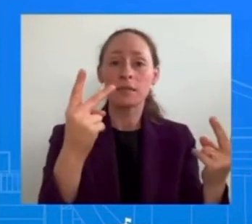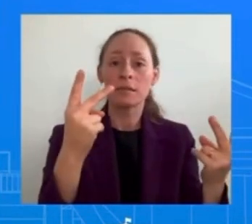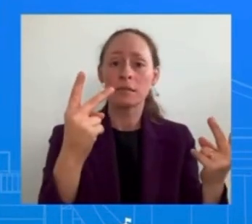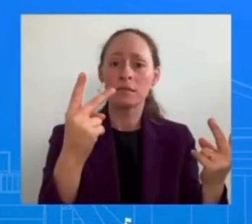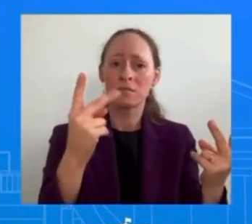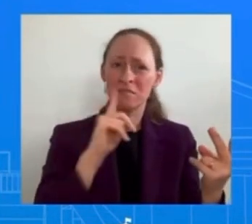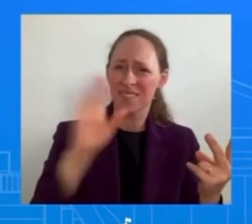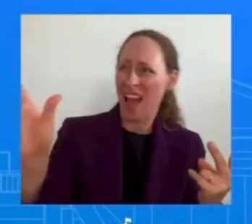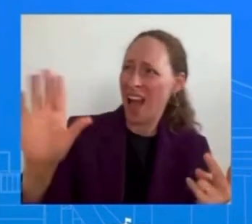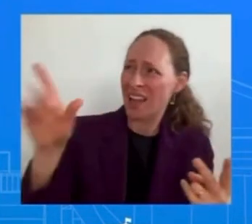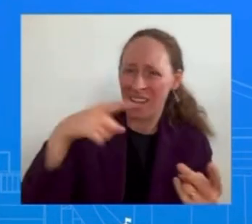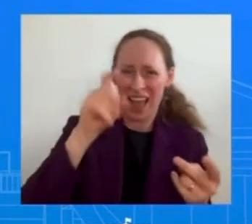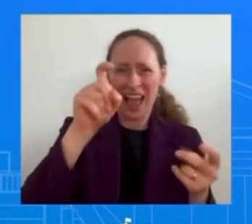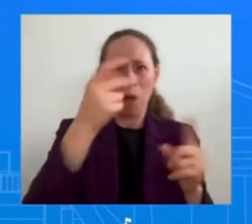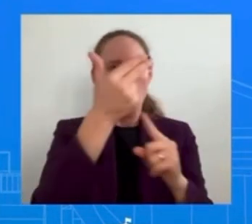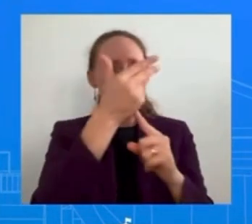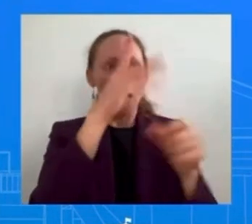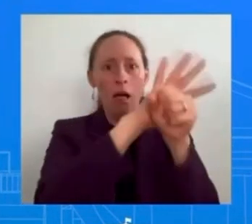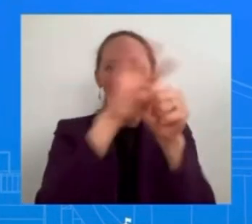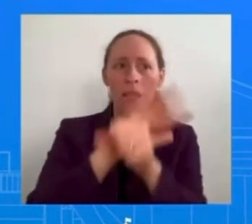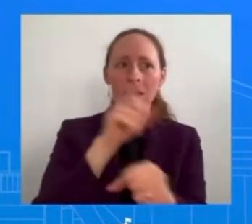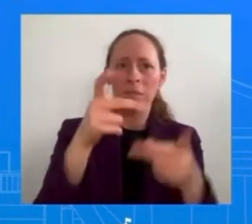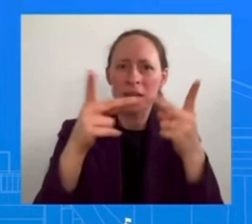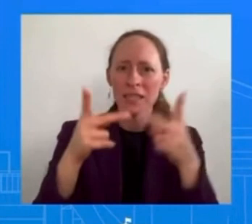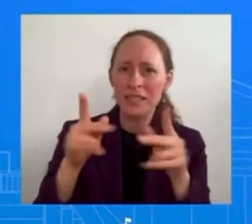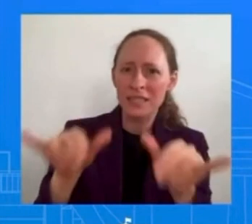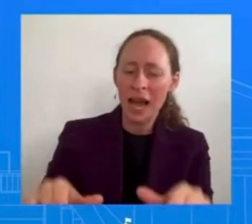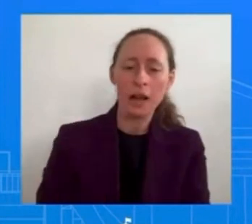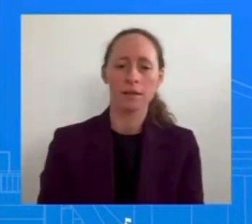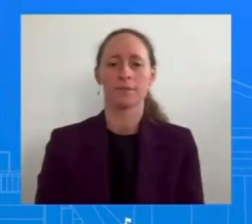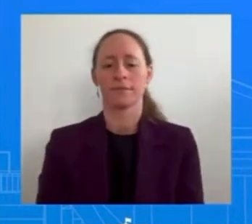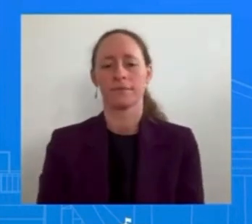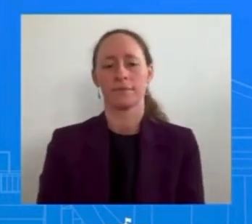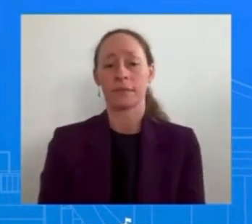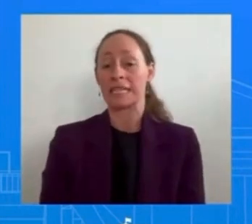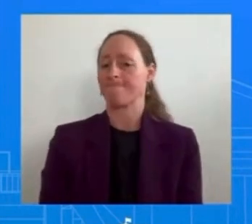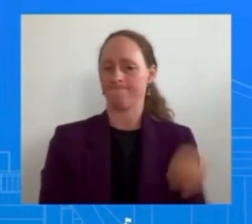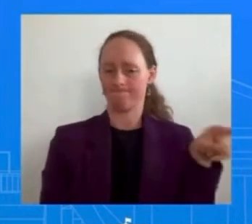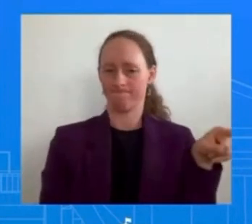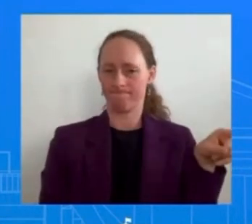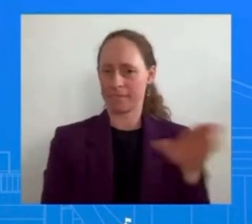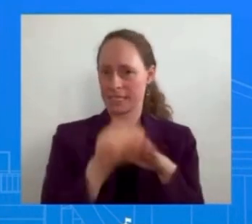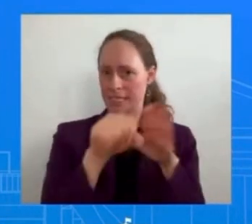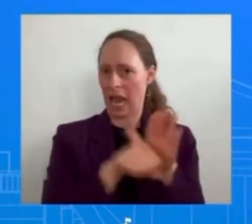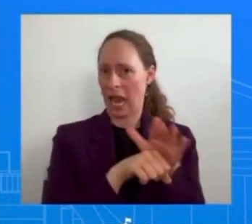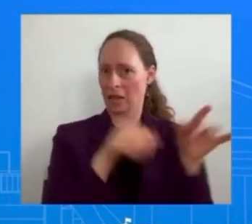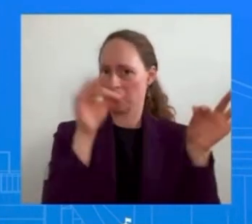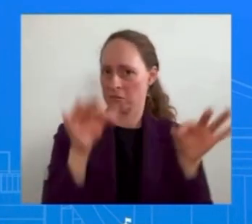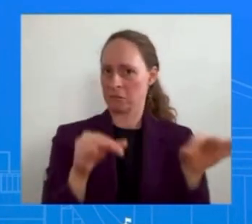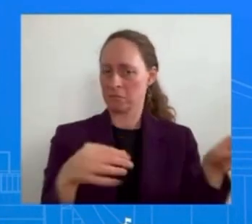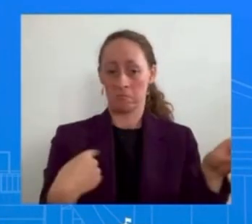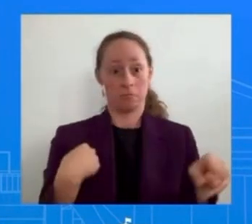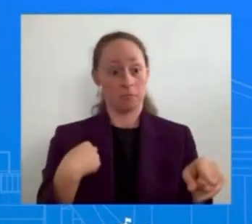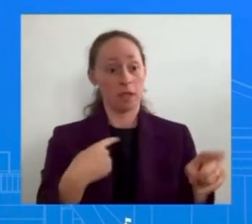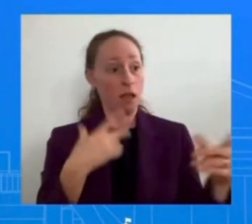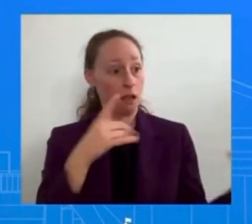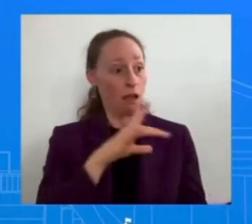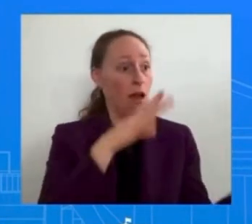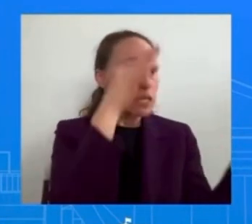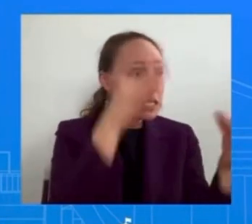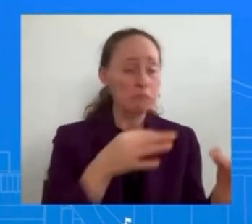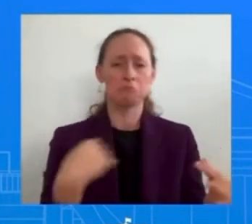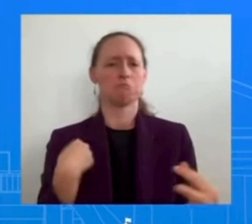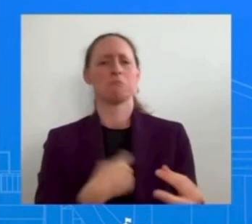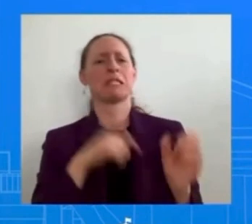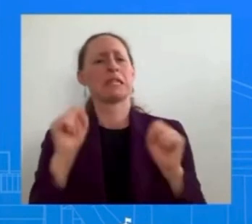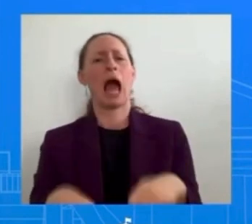as it relates to tourism. It does not impact or affect our ability to respond and support the state, and it's not a factor that we take into consideration. We'll